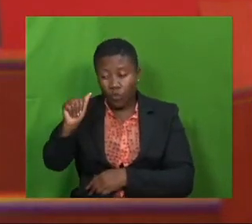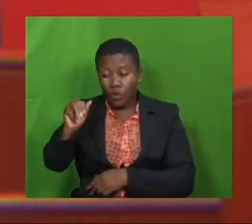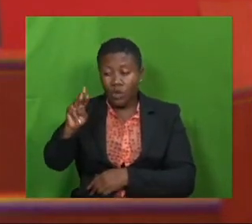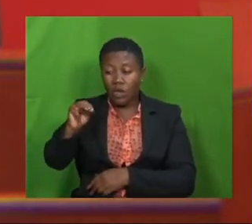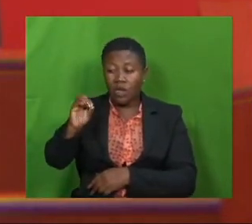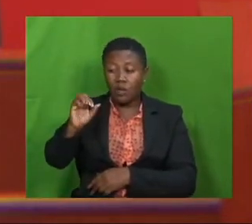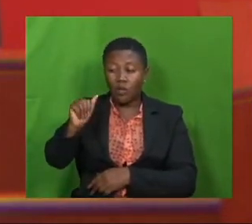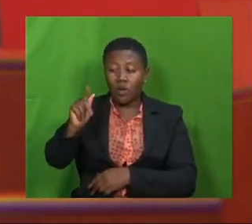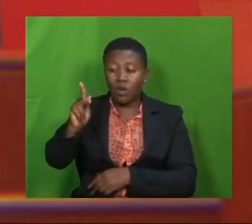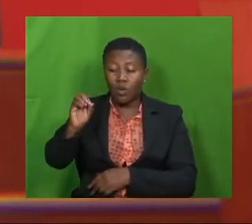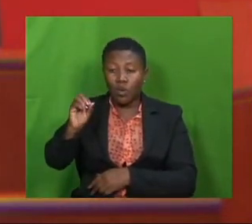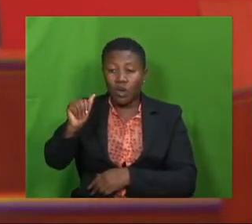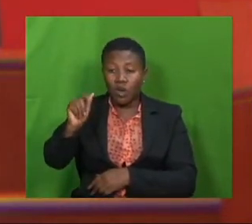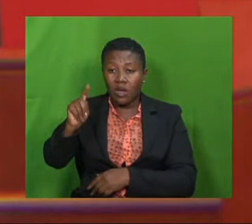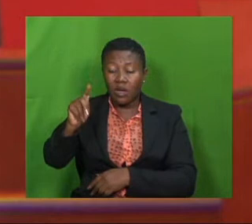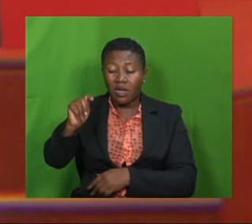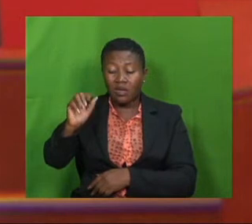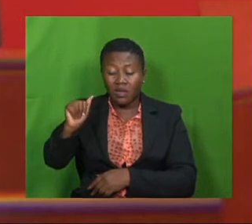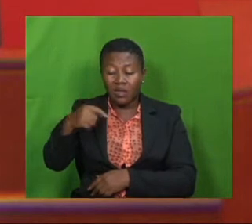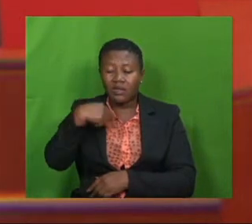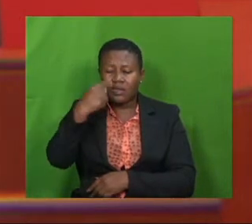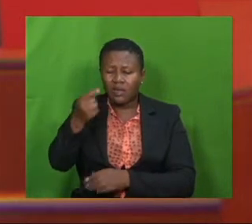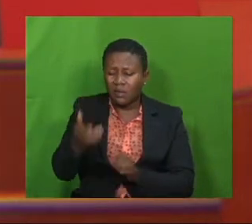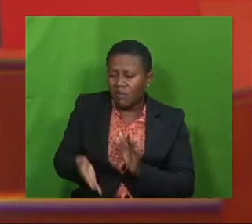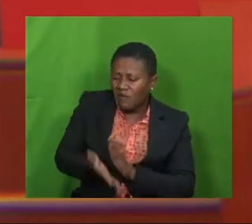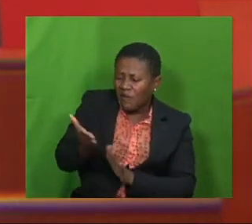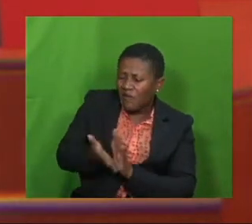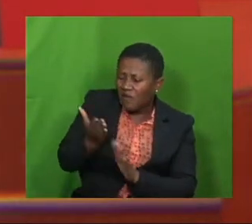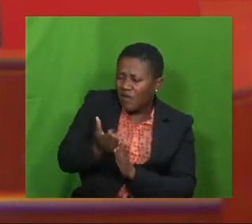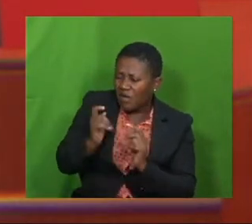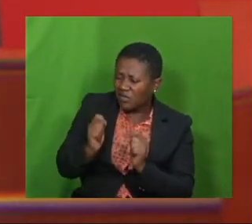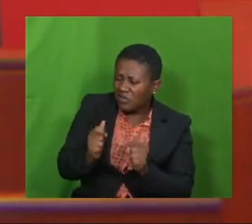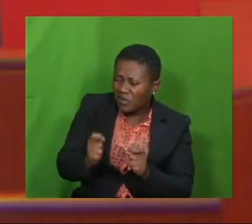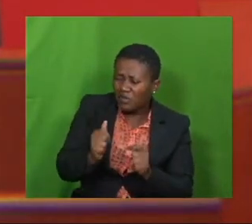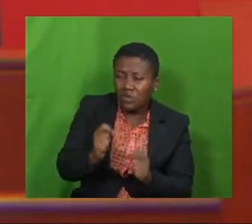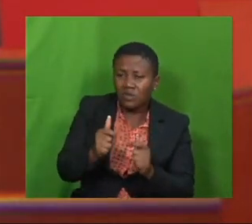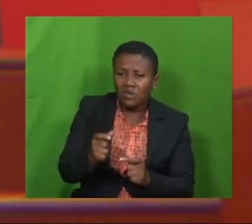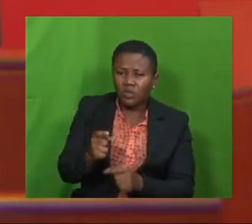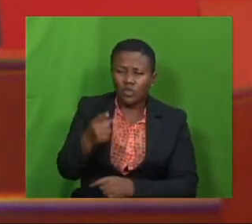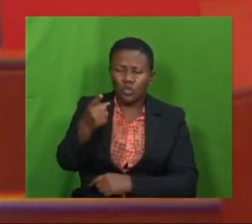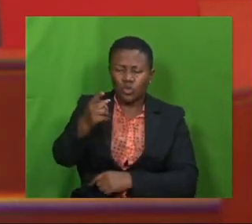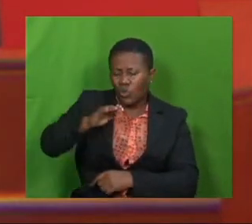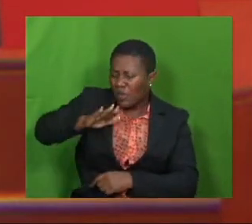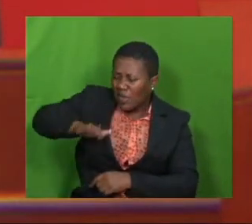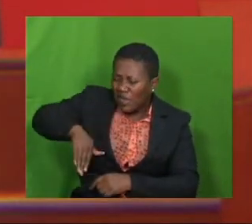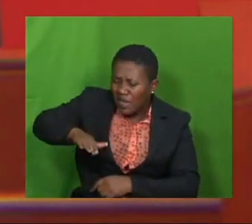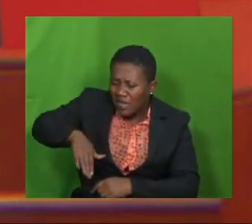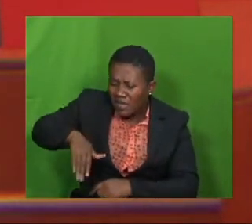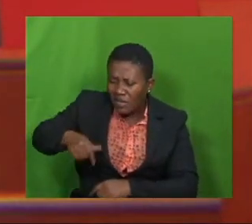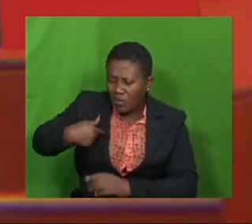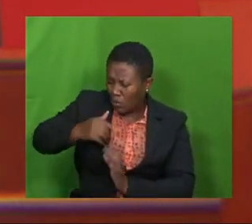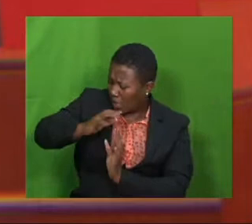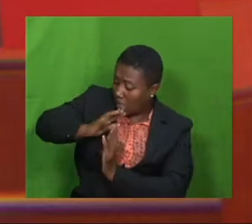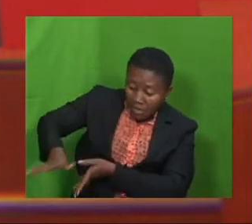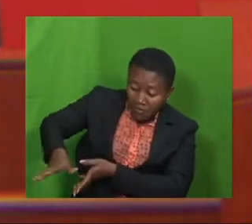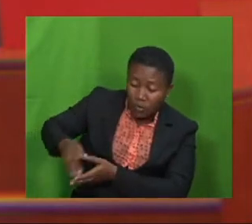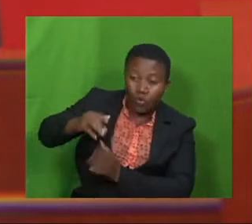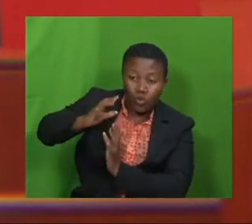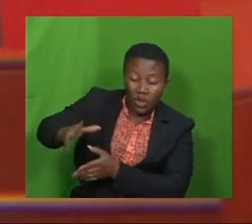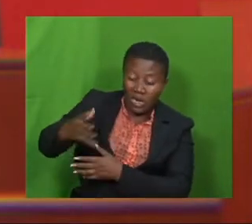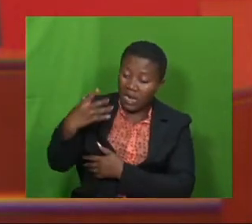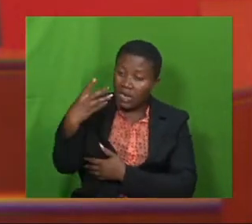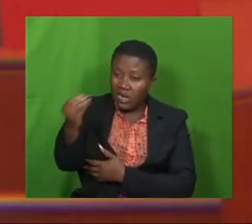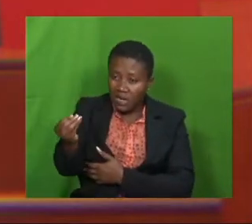you, hurry up, double up, you are far behind, we are leaving you behind.